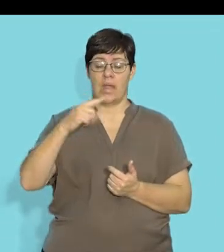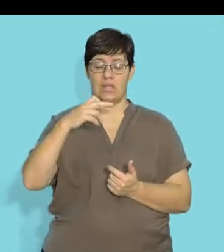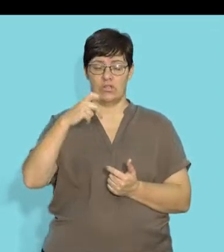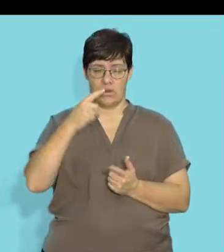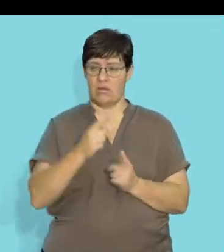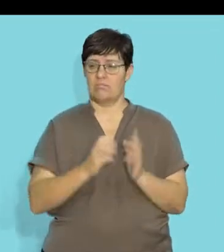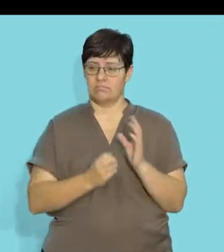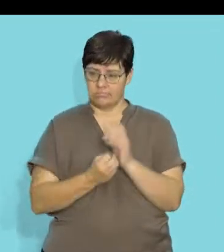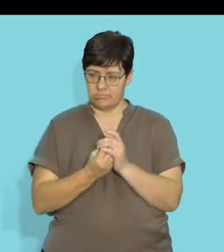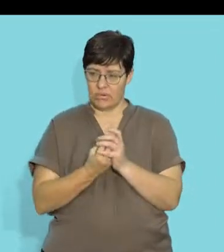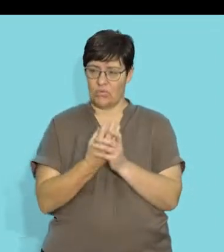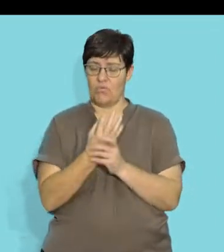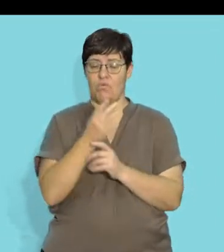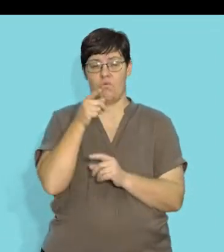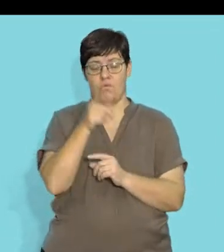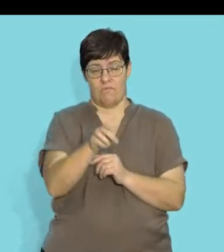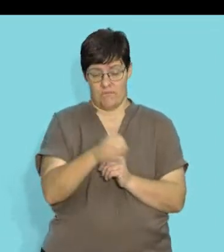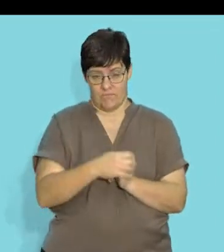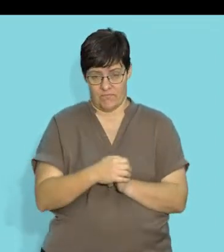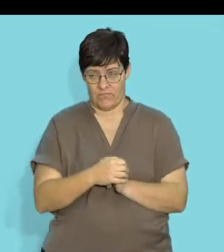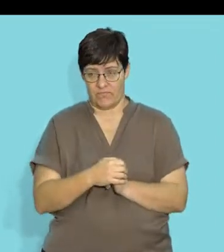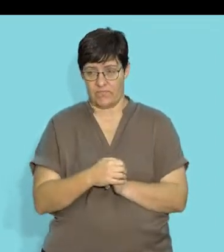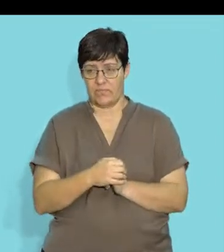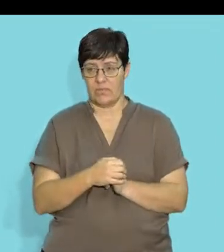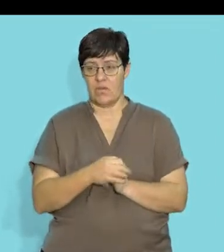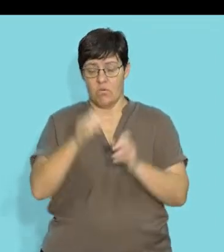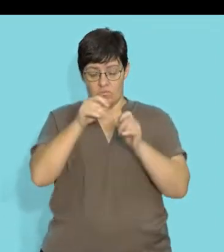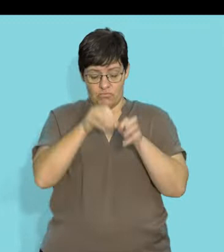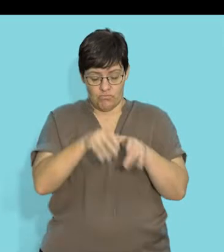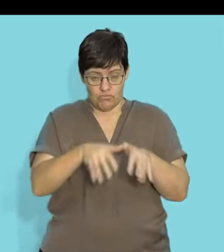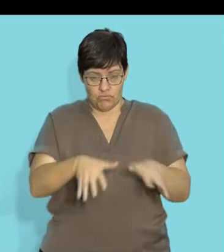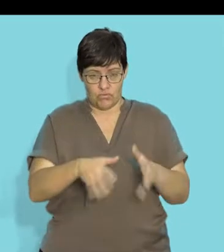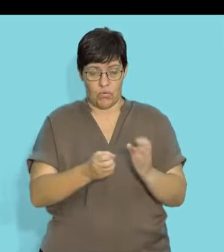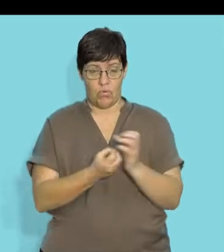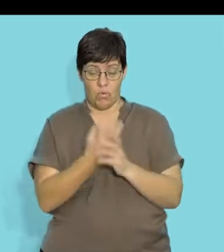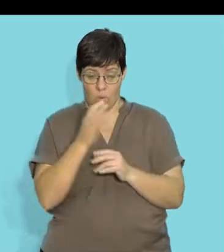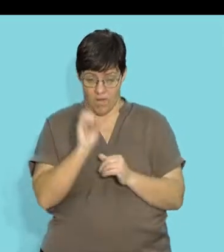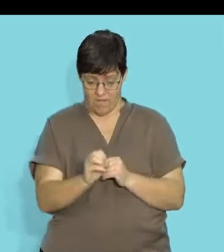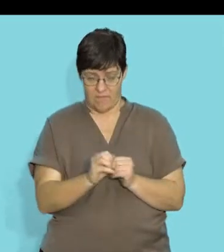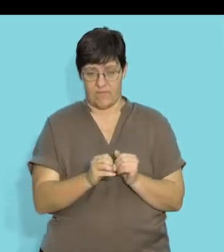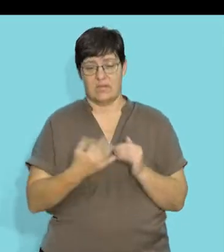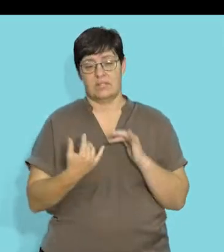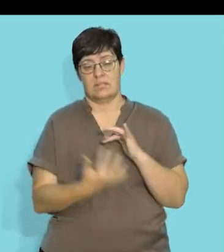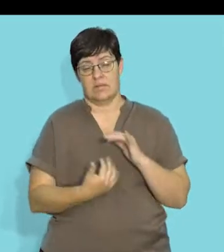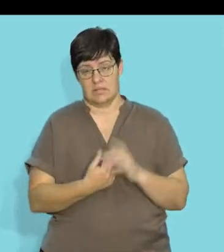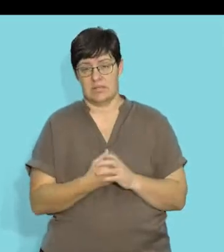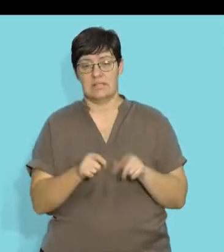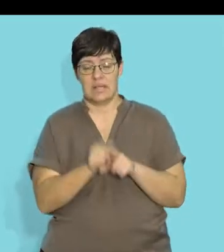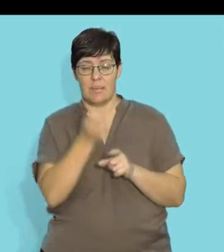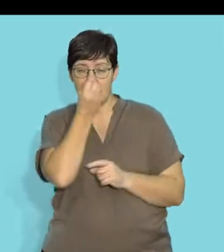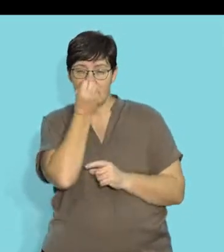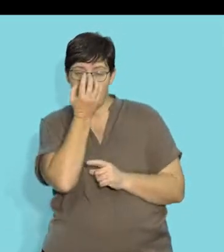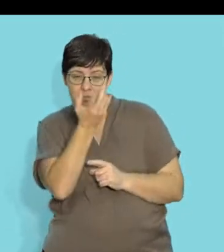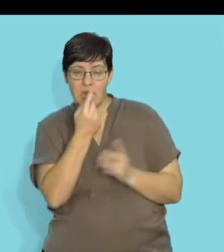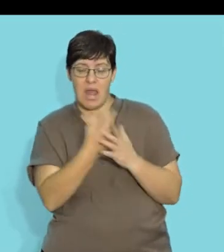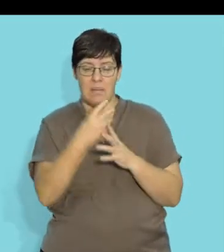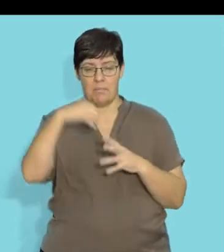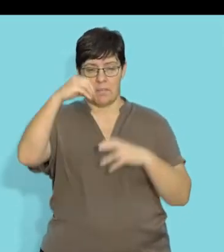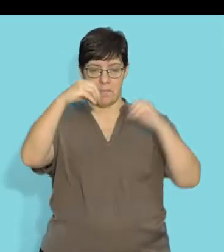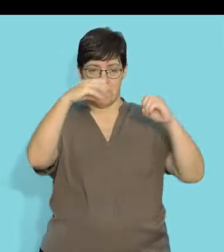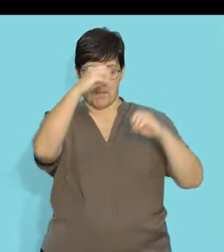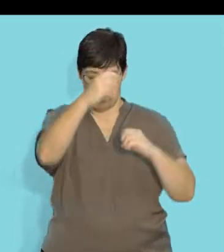stem. It stimulates the root growth as well as the development of flowers and new